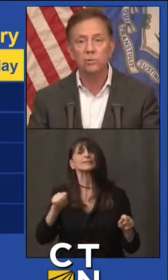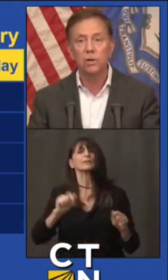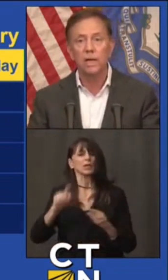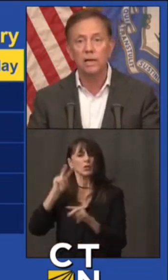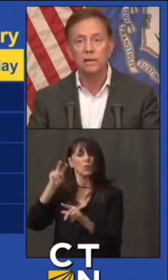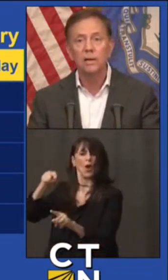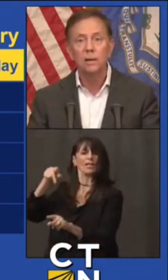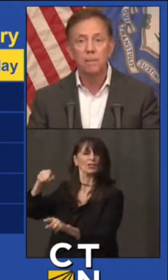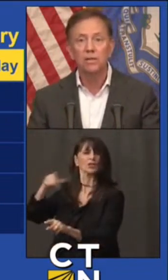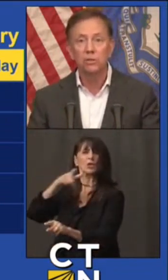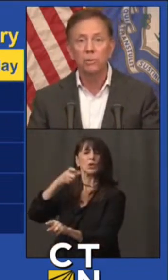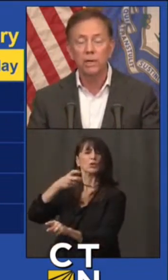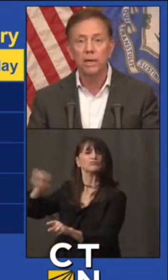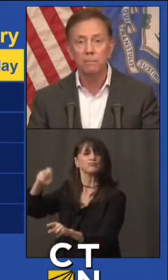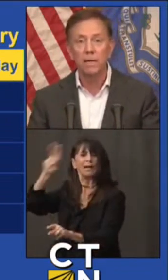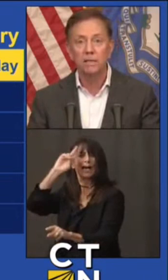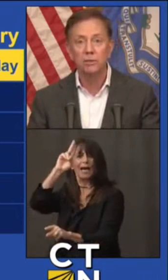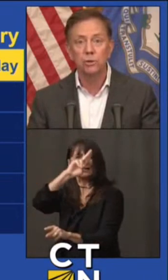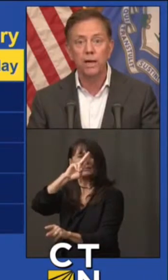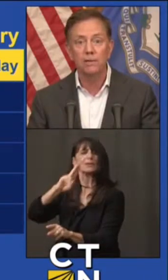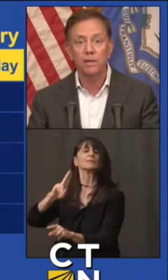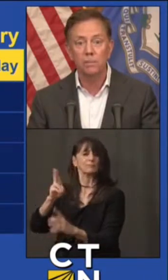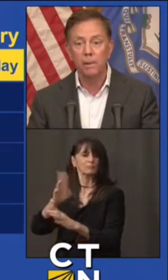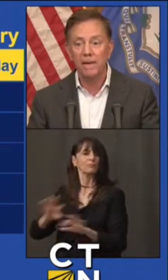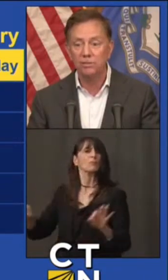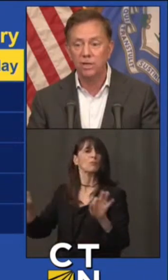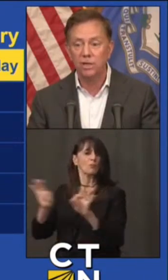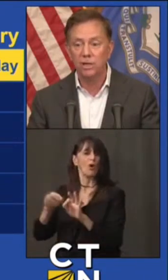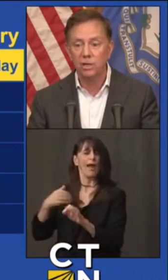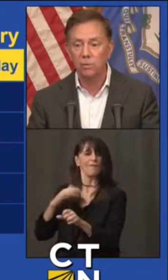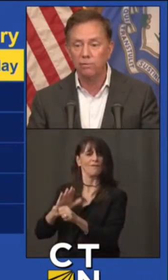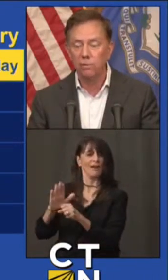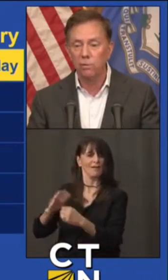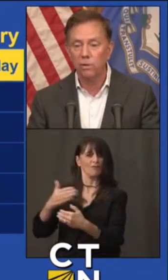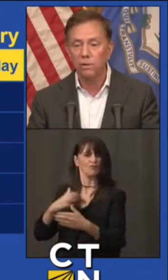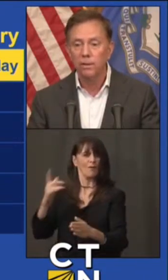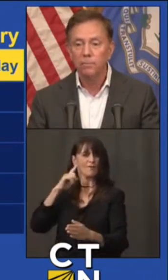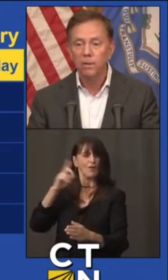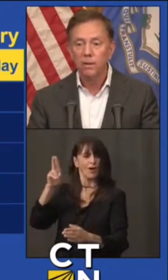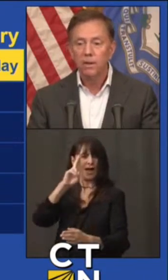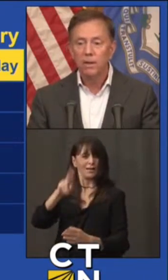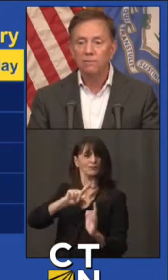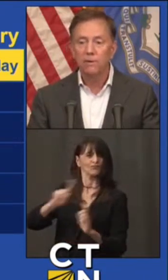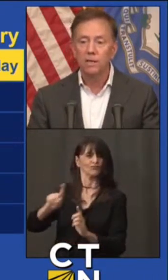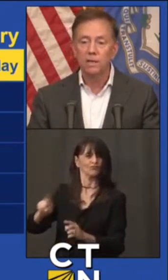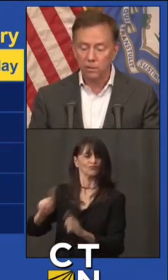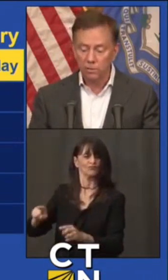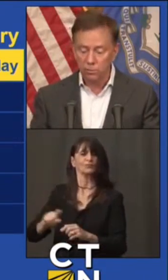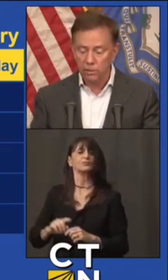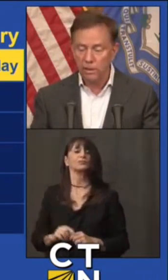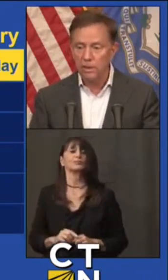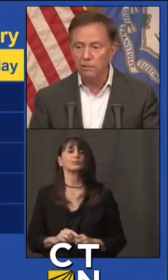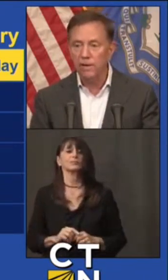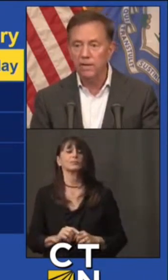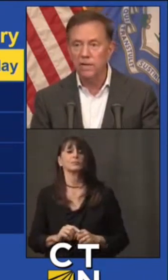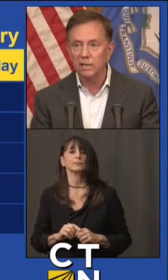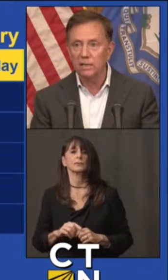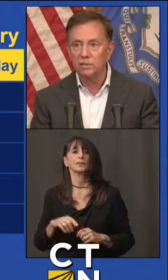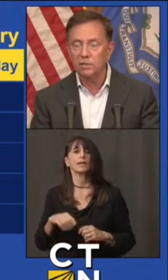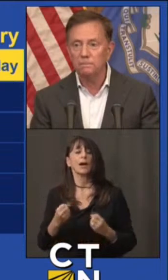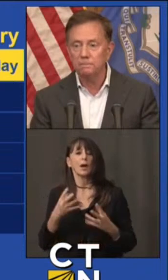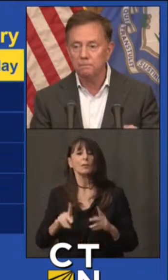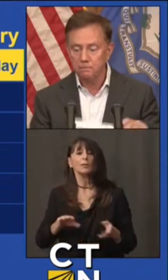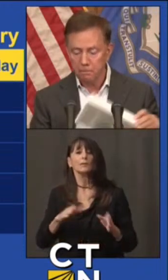to again. Make sure we have the capacity there going forward. And finally, another 3